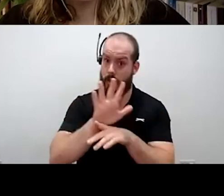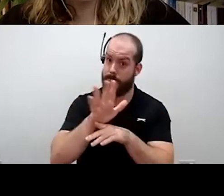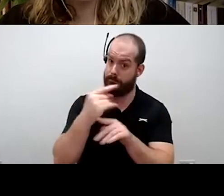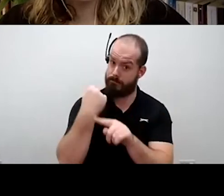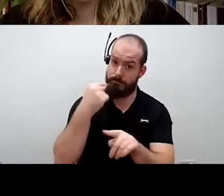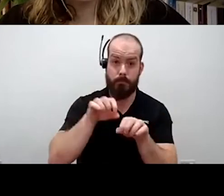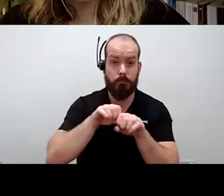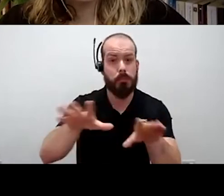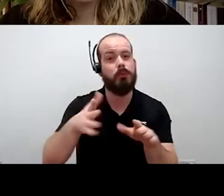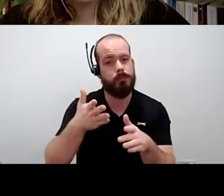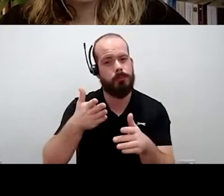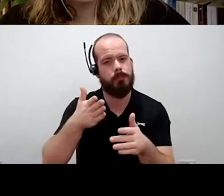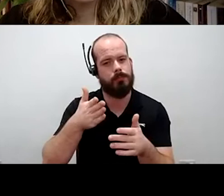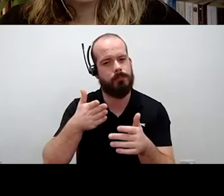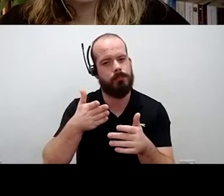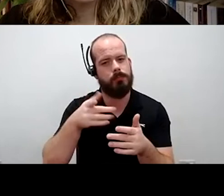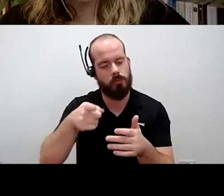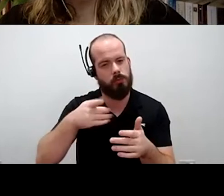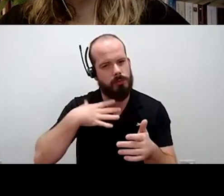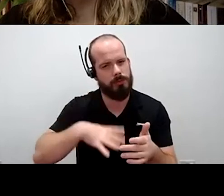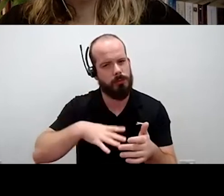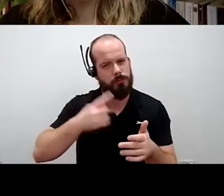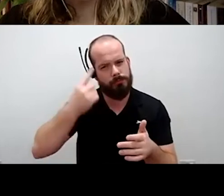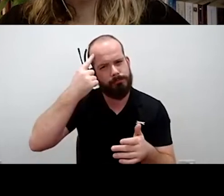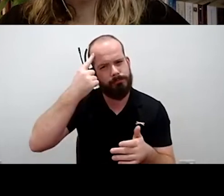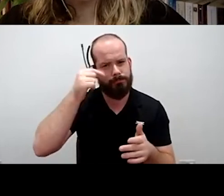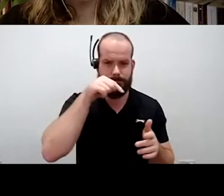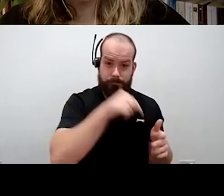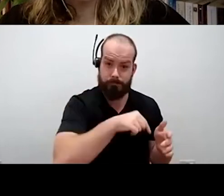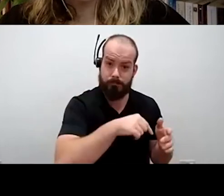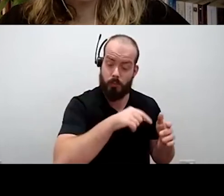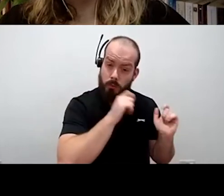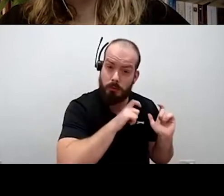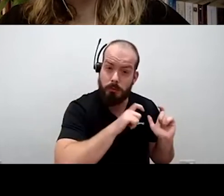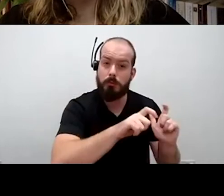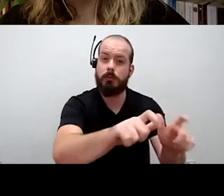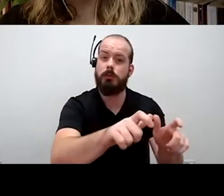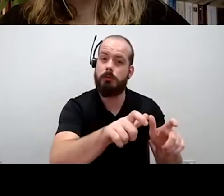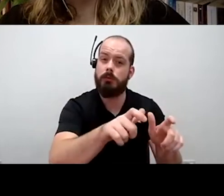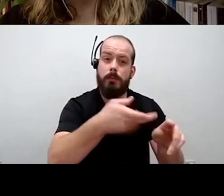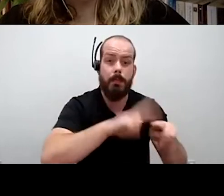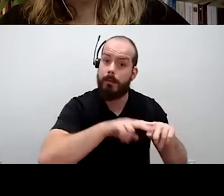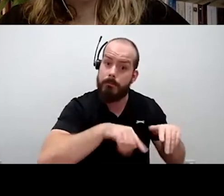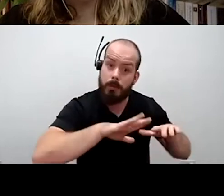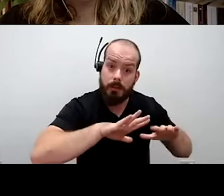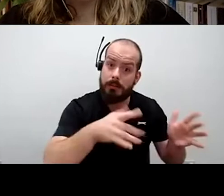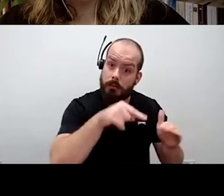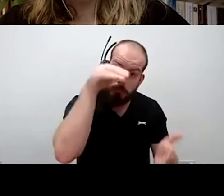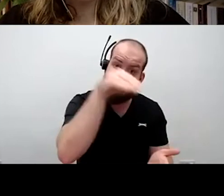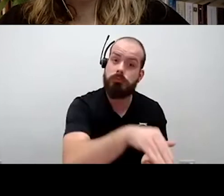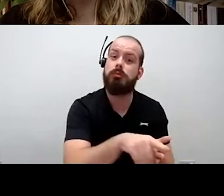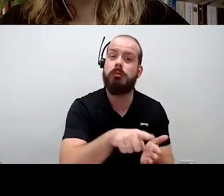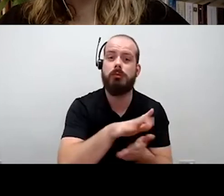need to assume this industry is going to keep going indefinitely. Otherwise, you don't have people to support waste